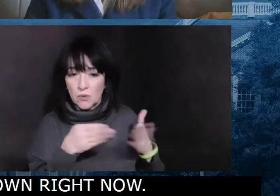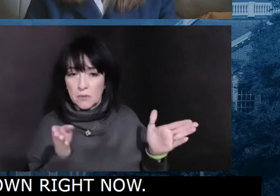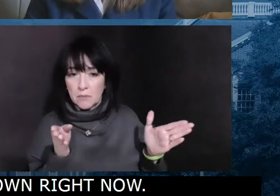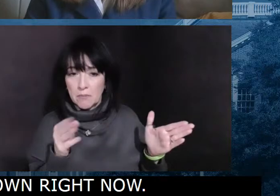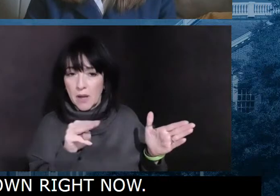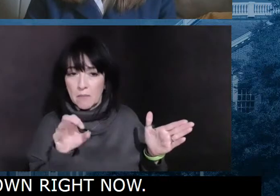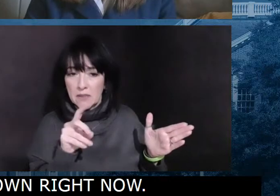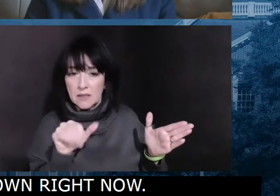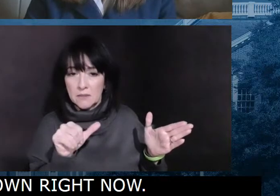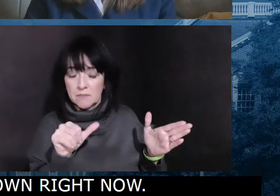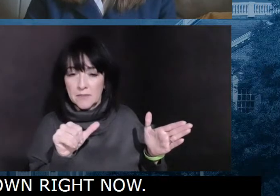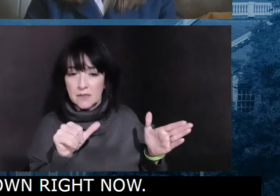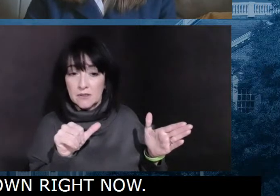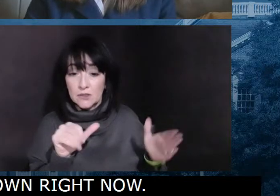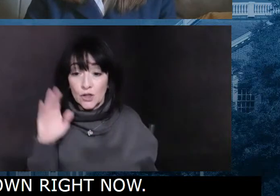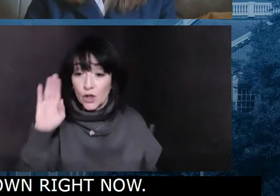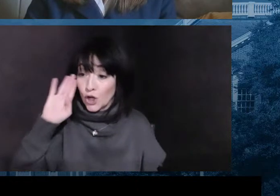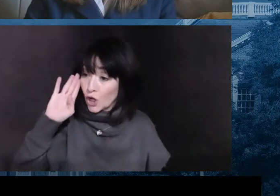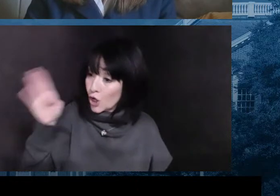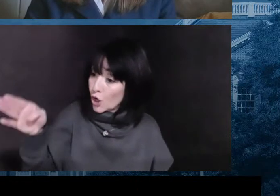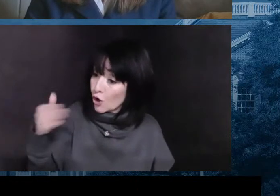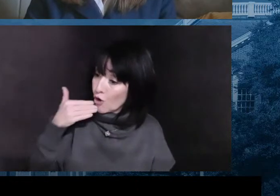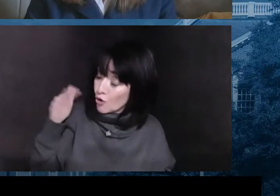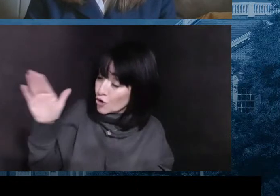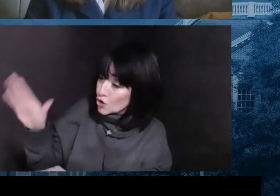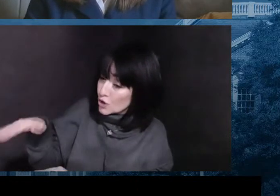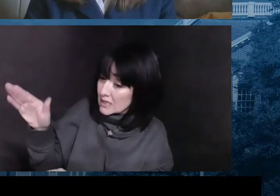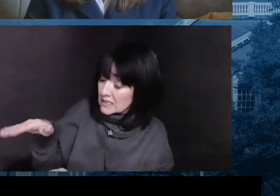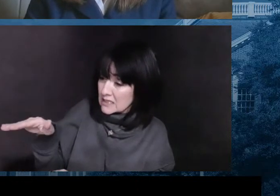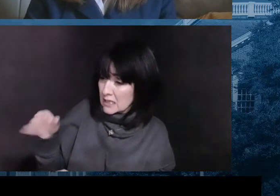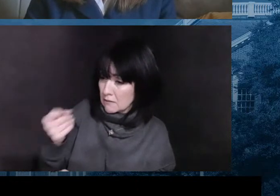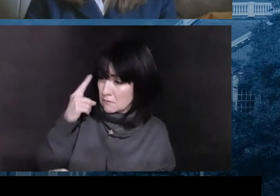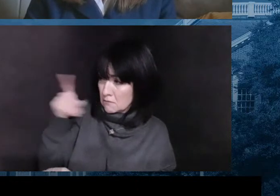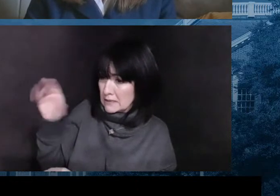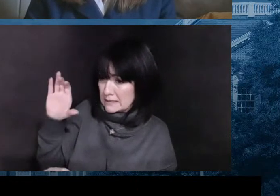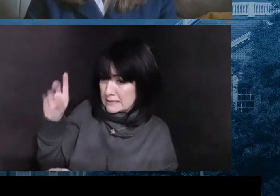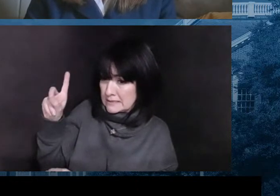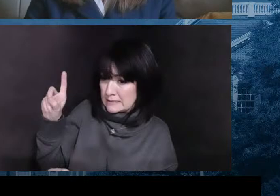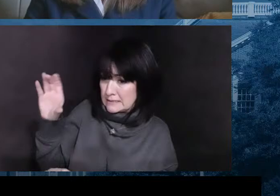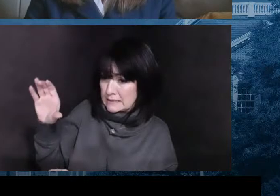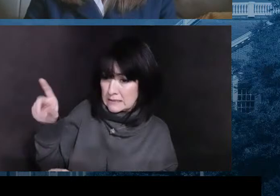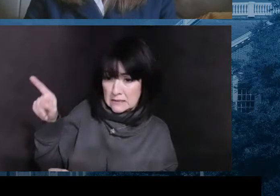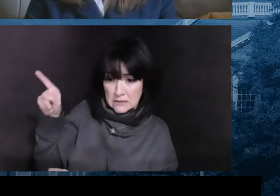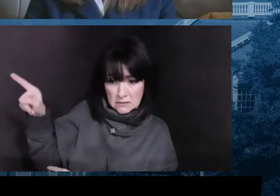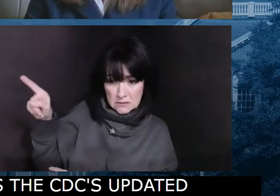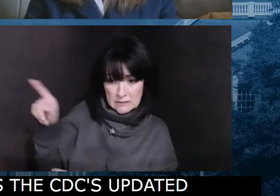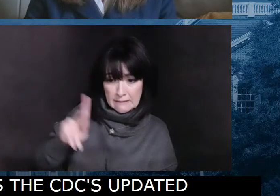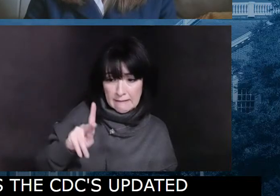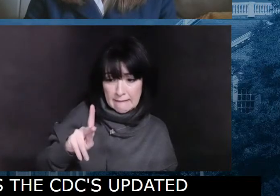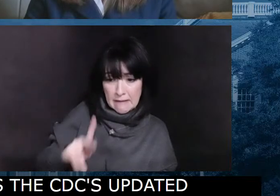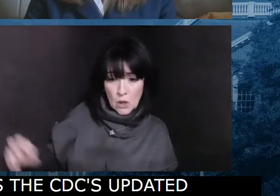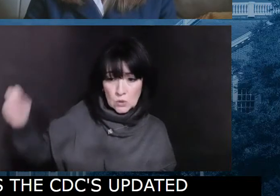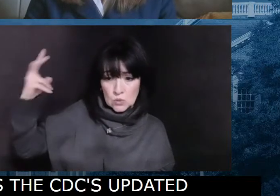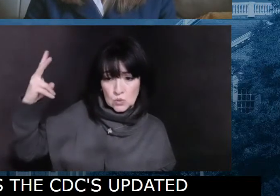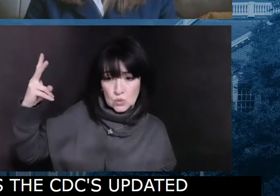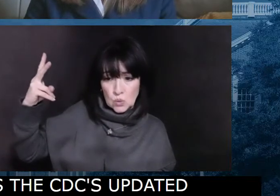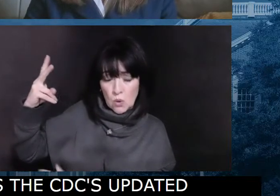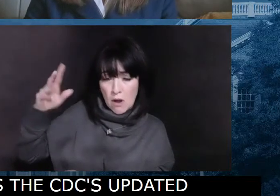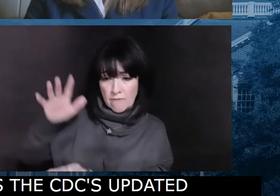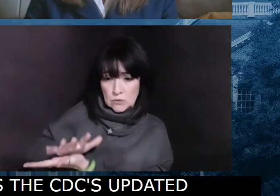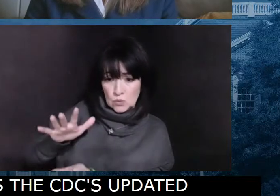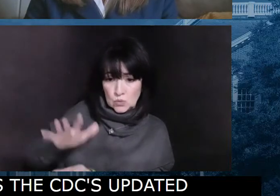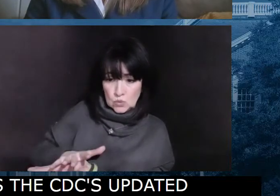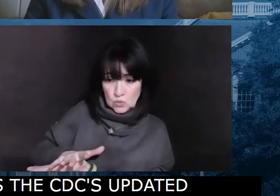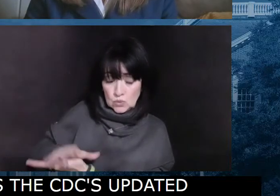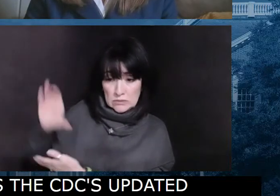Good afternoon. Does the CDC's updated guidance for K through 12 schools align with Delaware's plan to get kids back